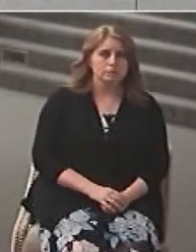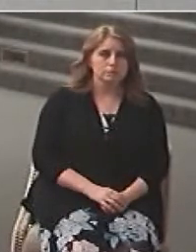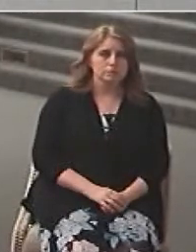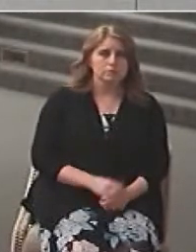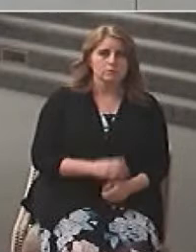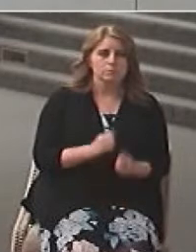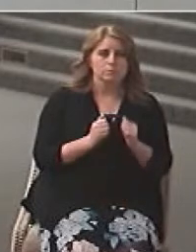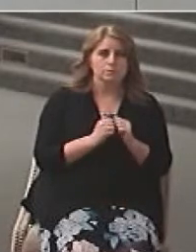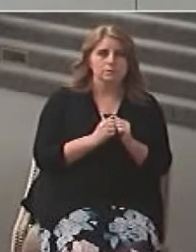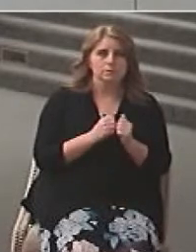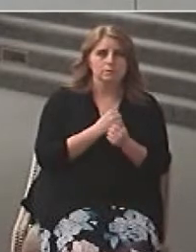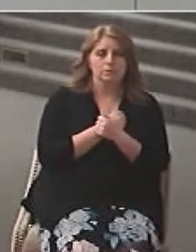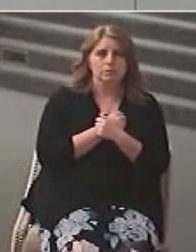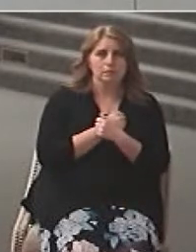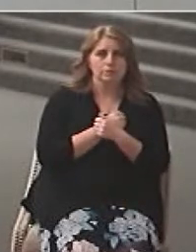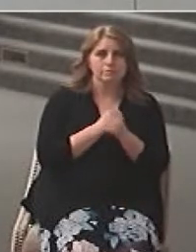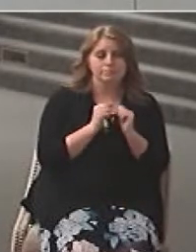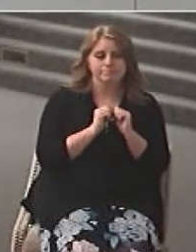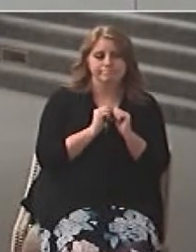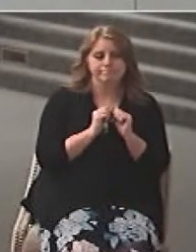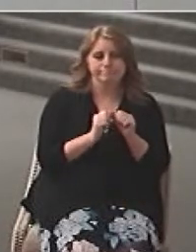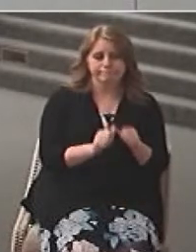With a love that won't stop.